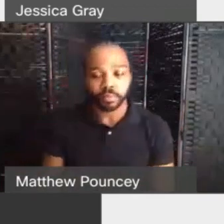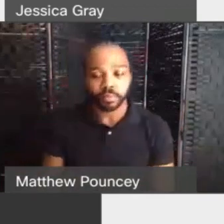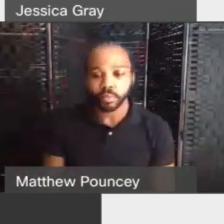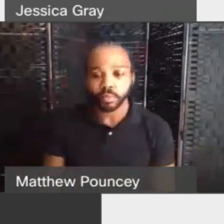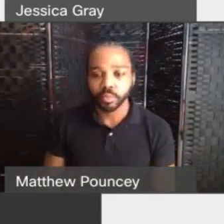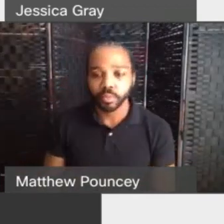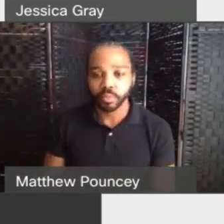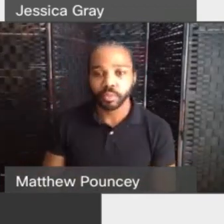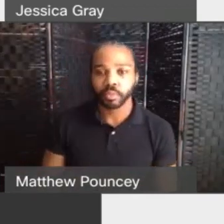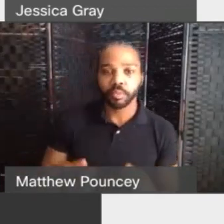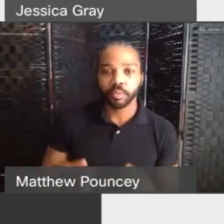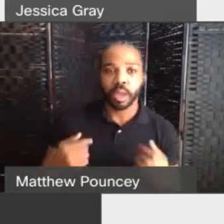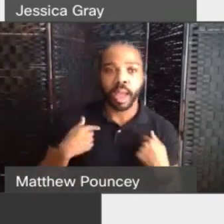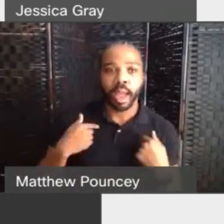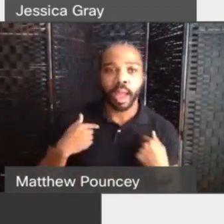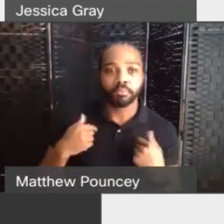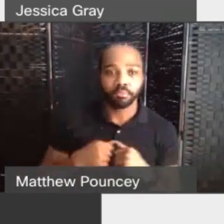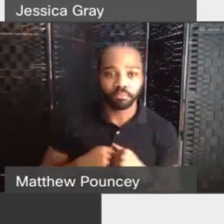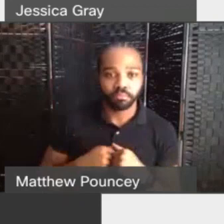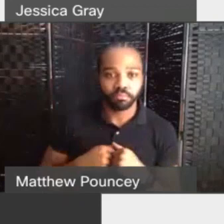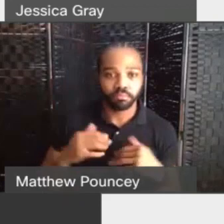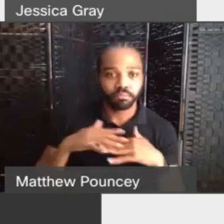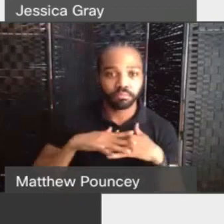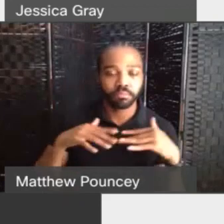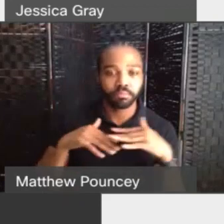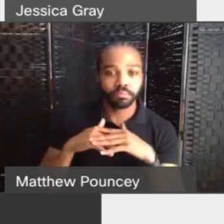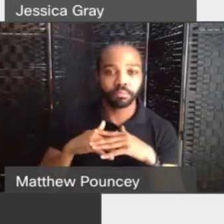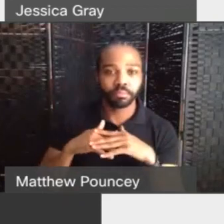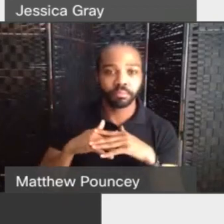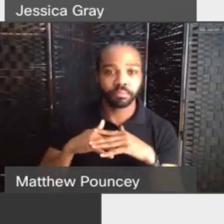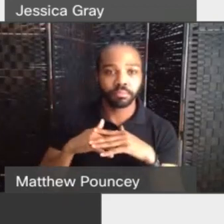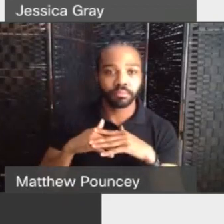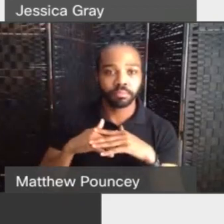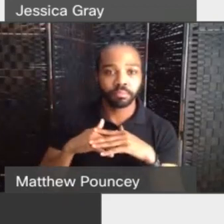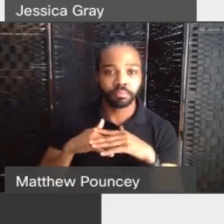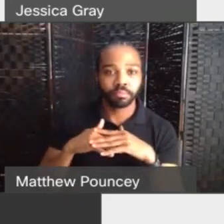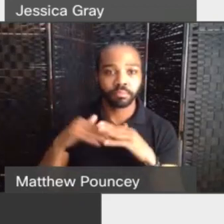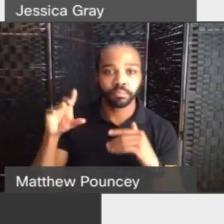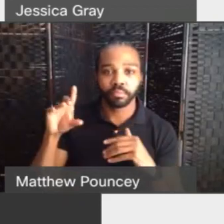believe that question. Folks can, thanks. Yeah, hi, directors. Okay, so for